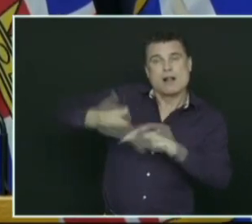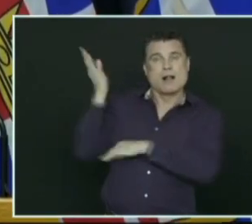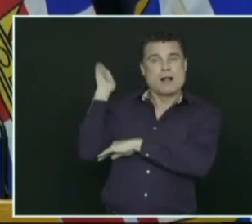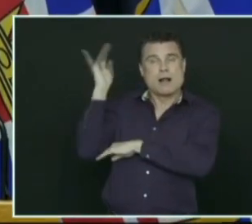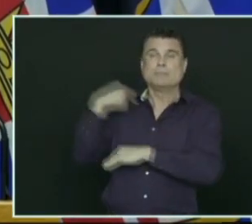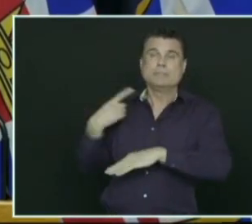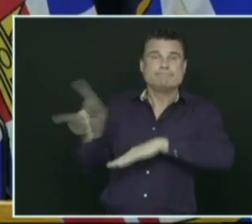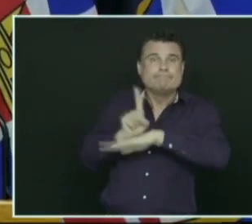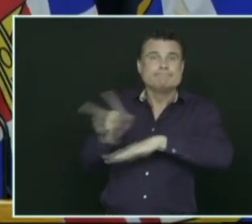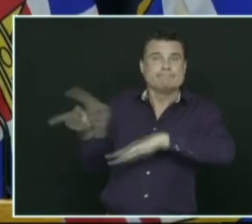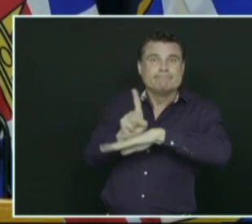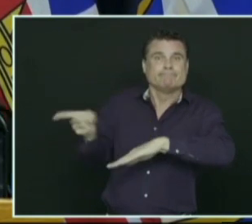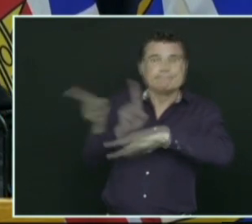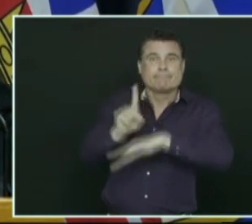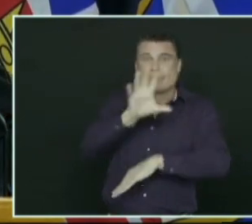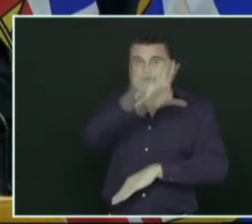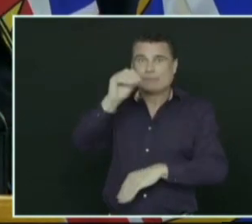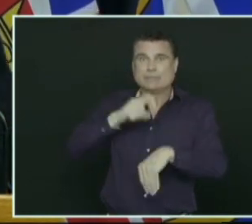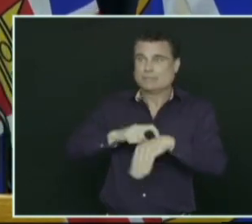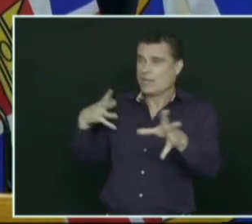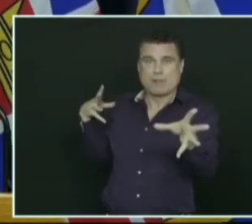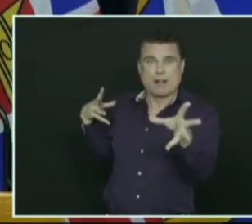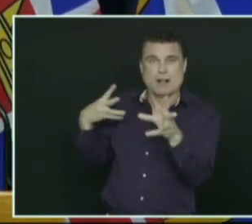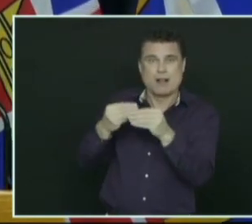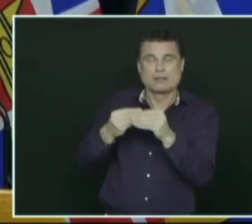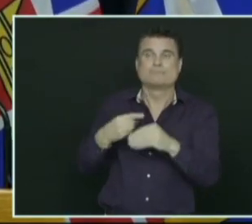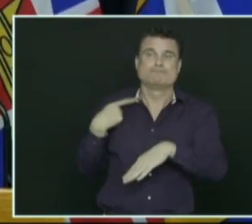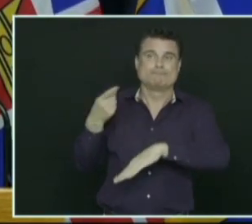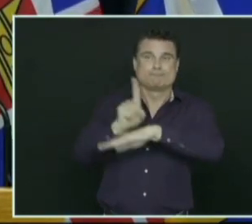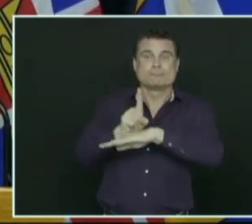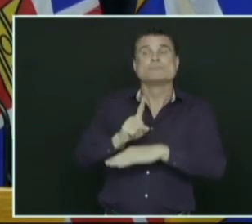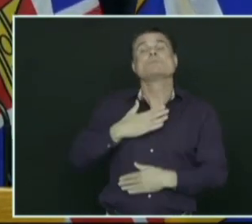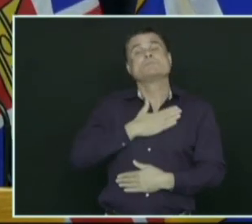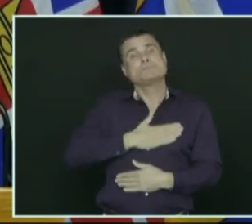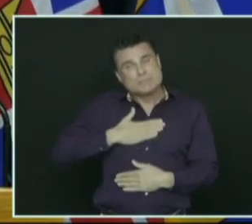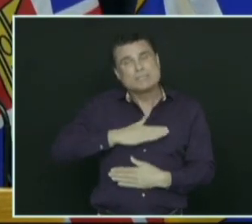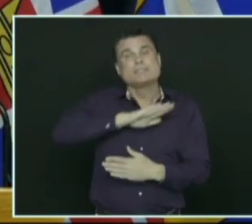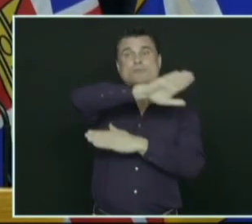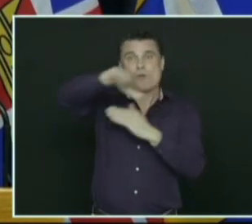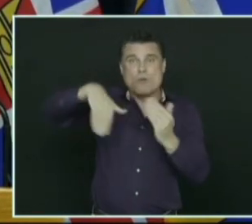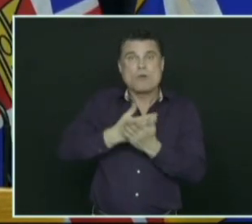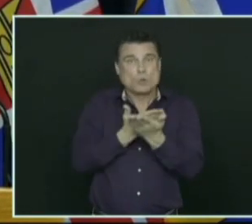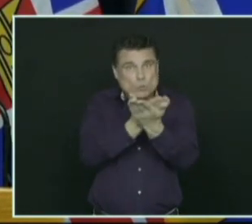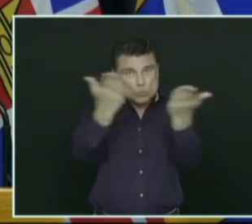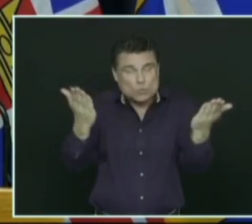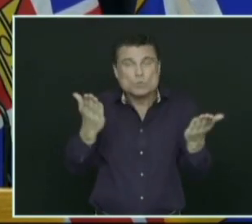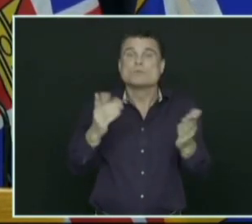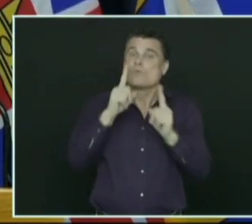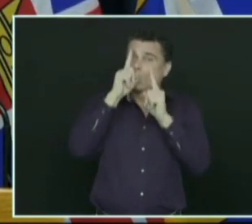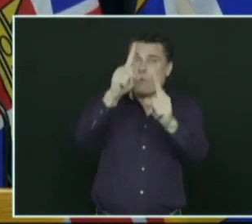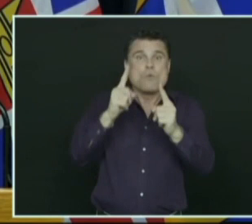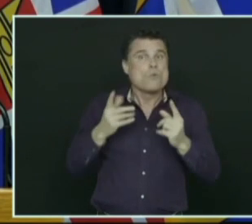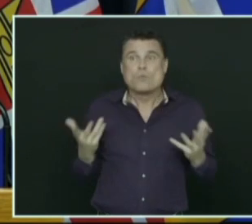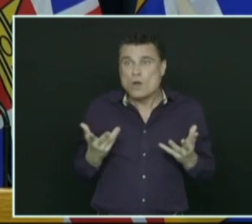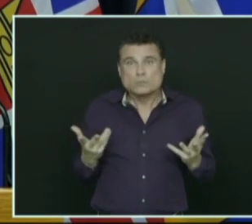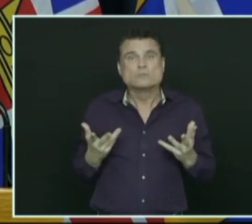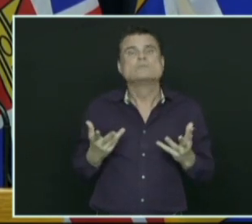Thank you very much, Dr. Henry. I wanted to start by joining Dr. Henry in expressing condolences for